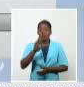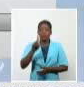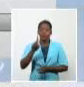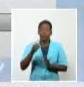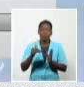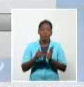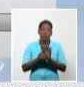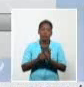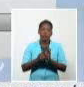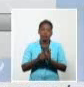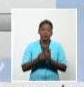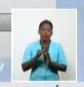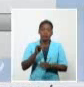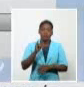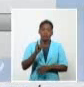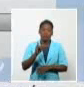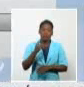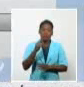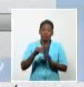74,591 deaths,